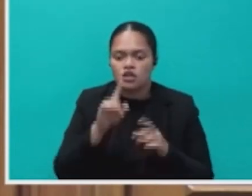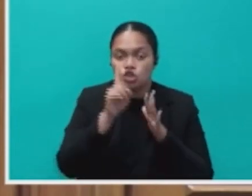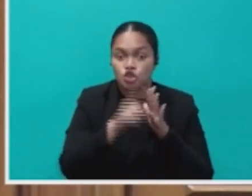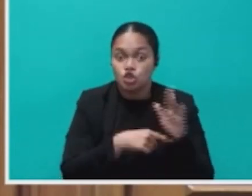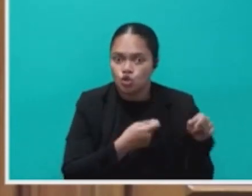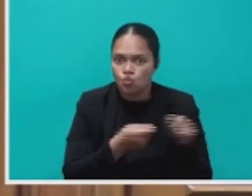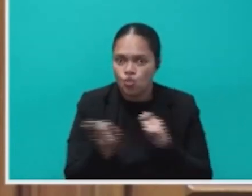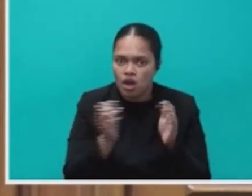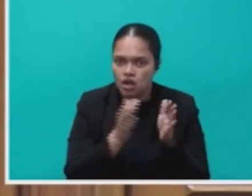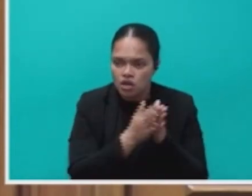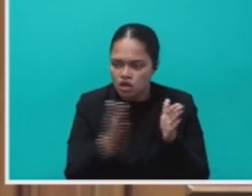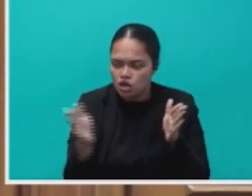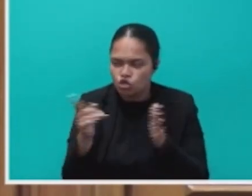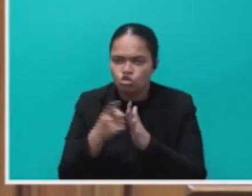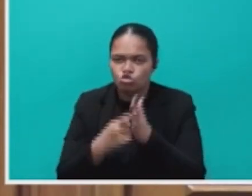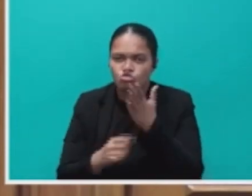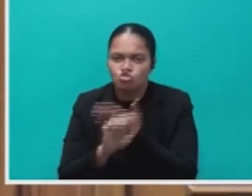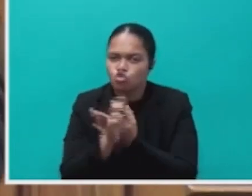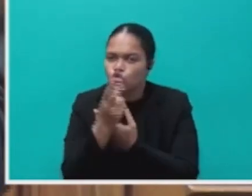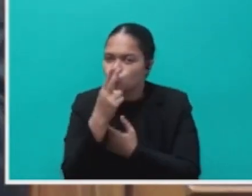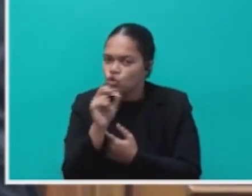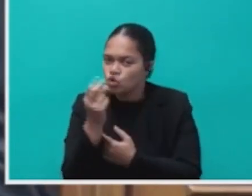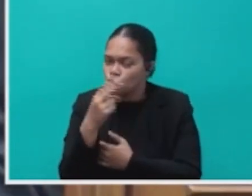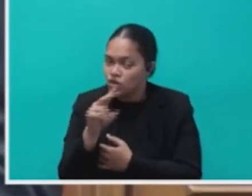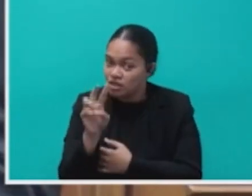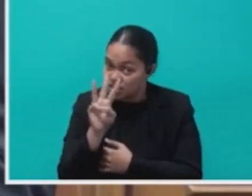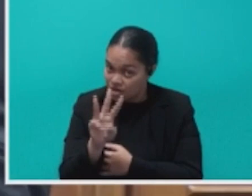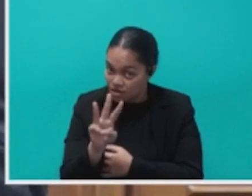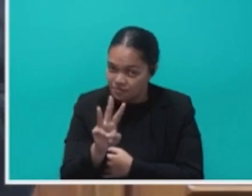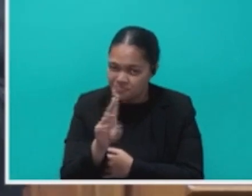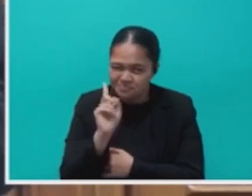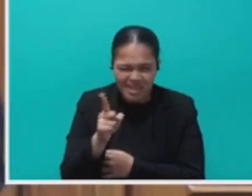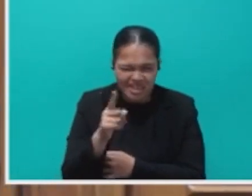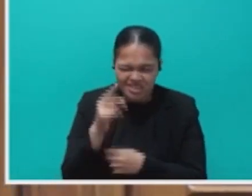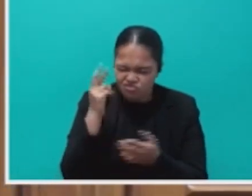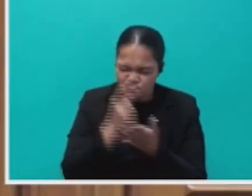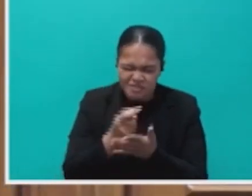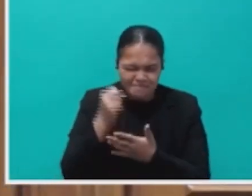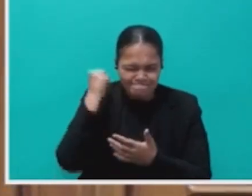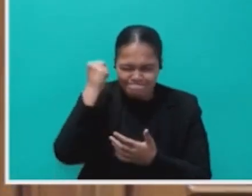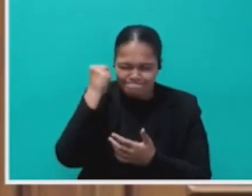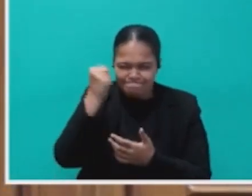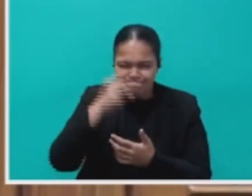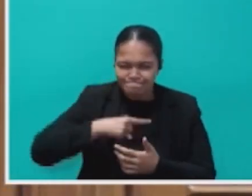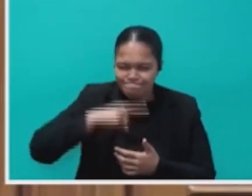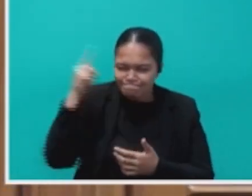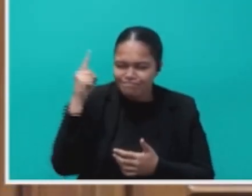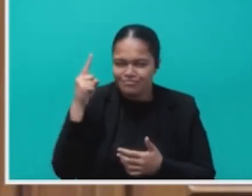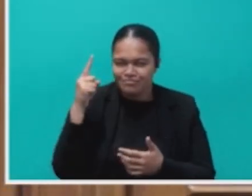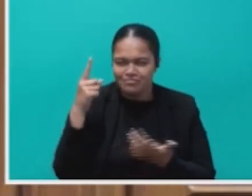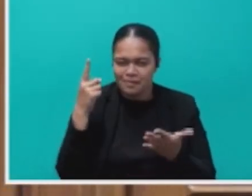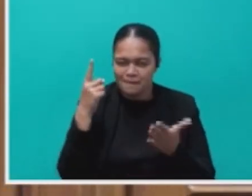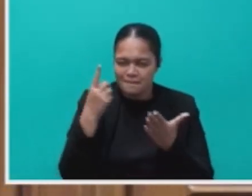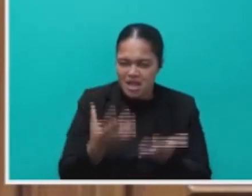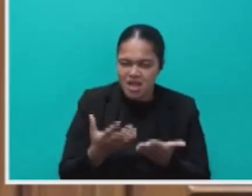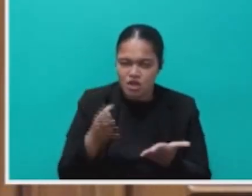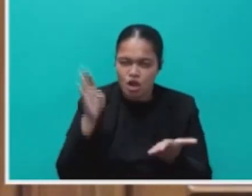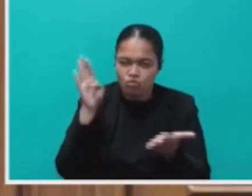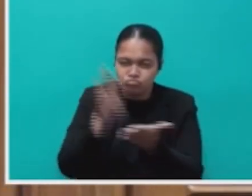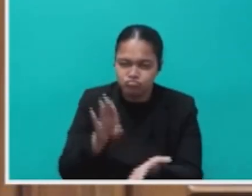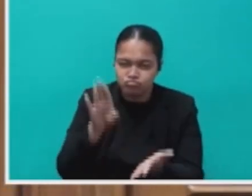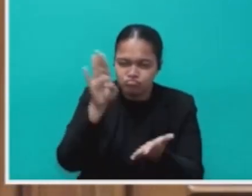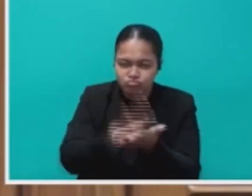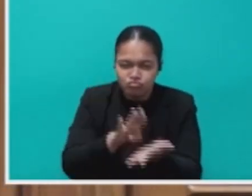to June 2023. Now, the distressing part that during the period of that heavy booking, there was